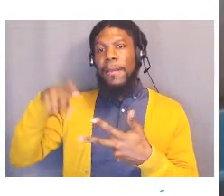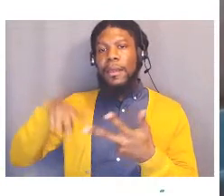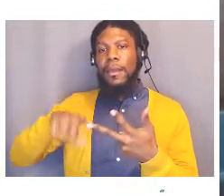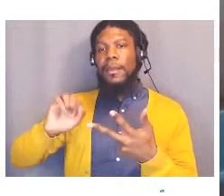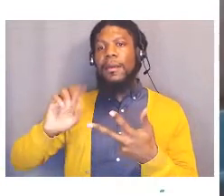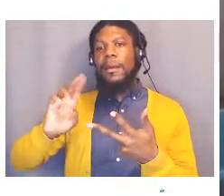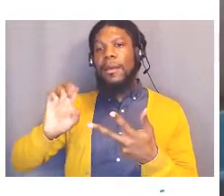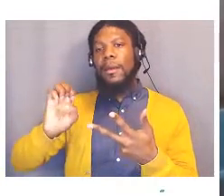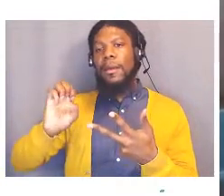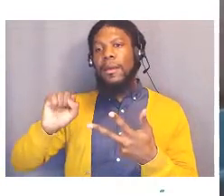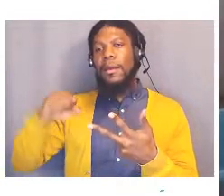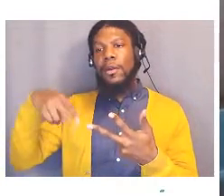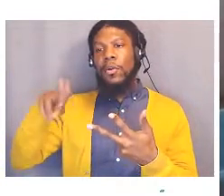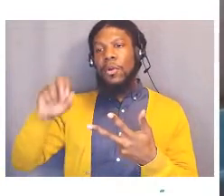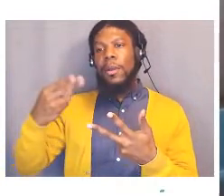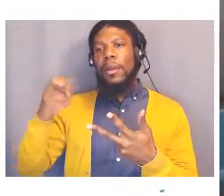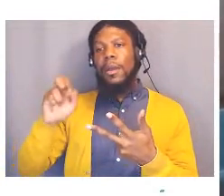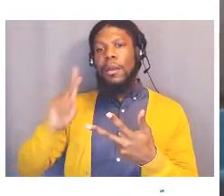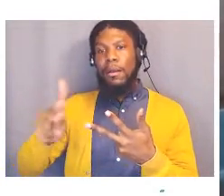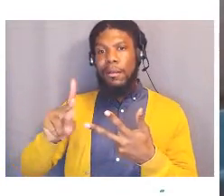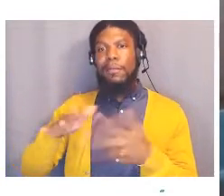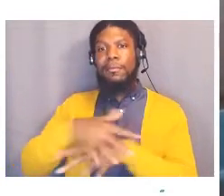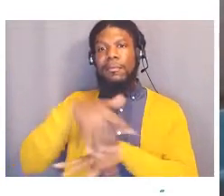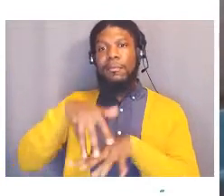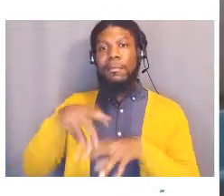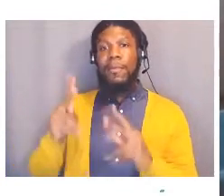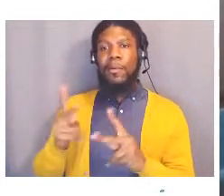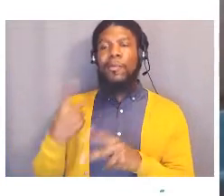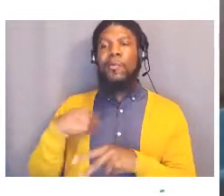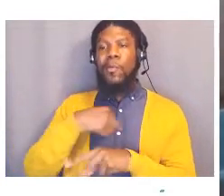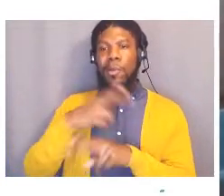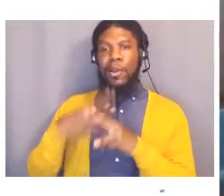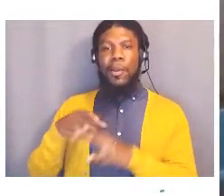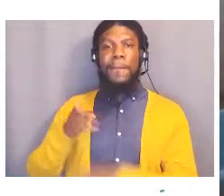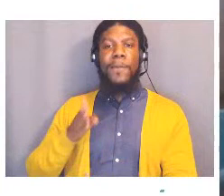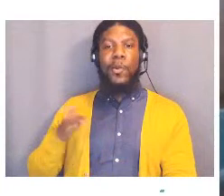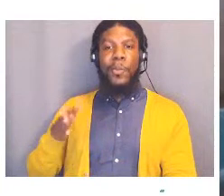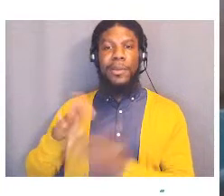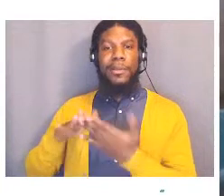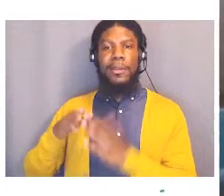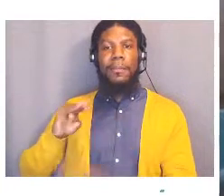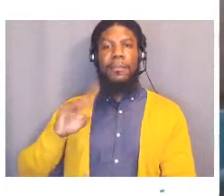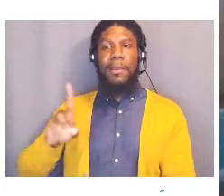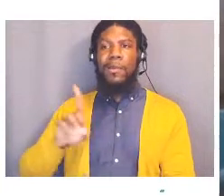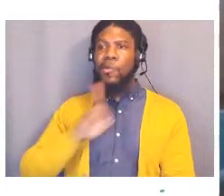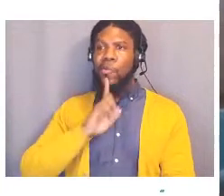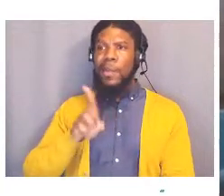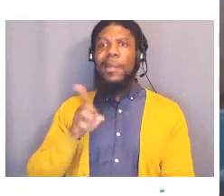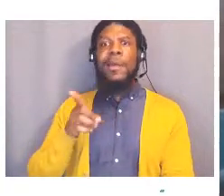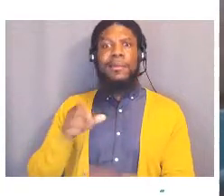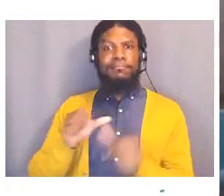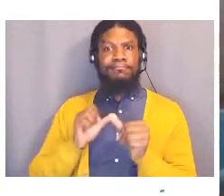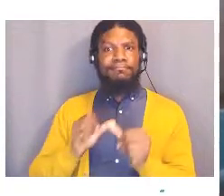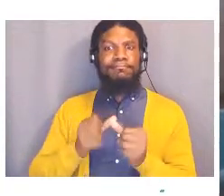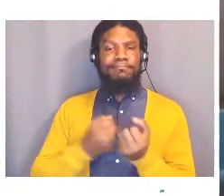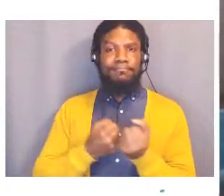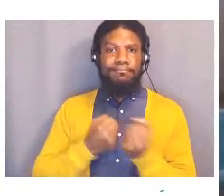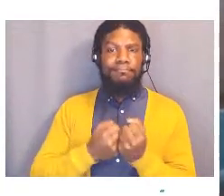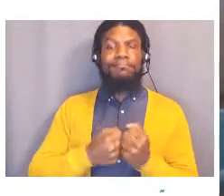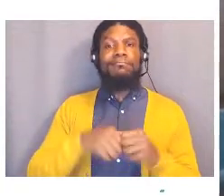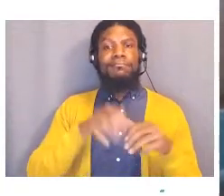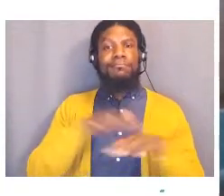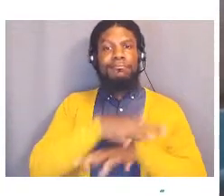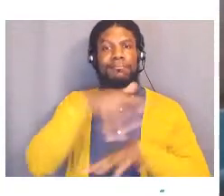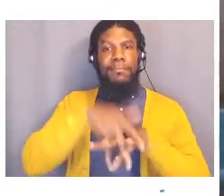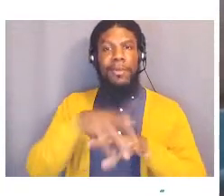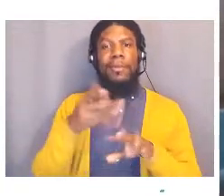peoples. The vast coastal area today known as Baltimore City, Maryland, sustained indigenous peoples until the arrival of Europeans beginning in